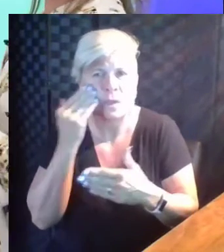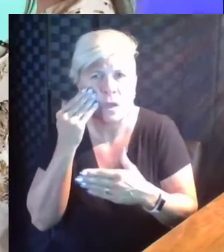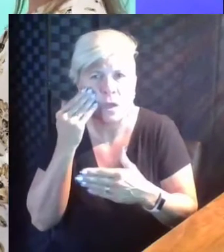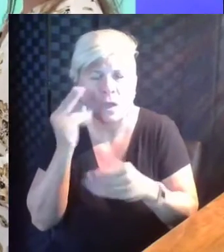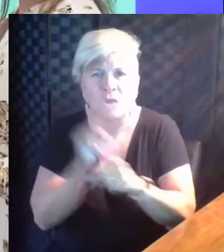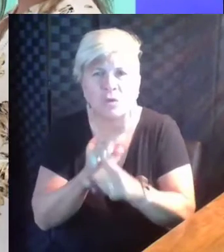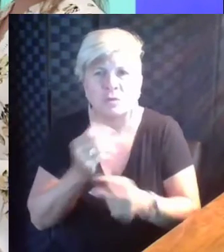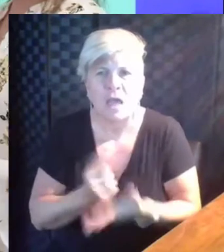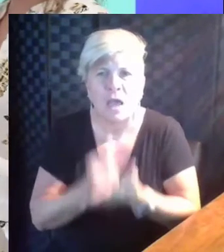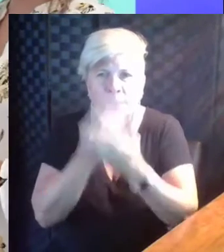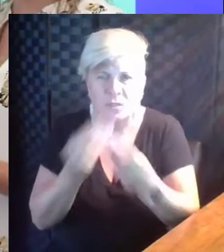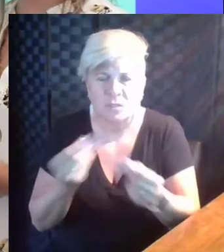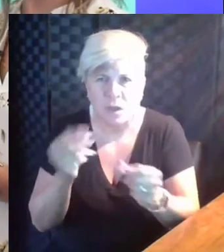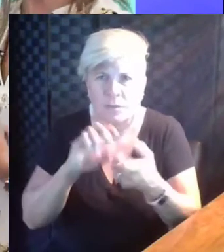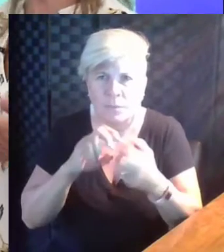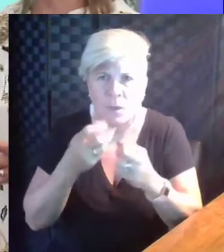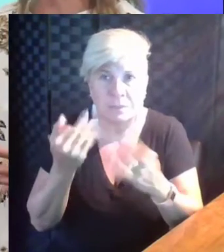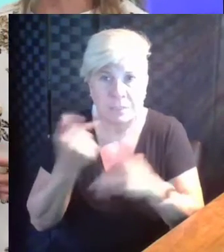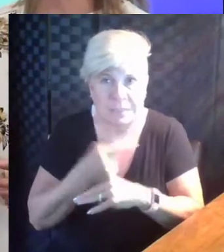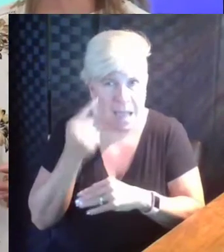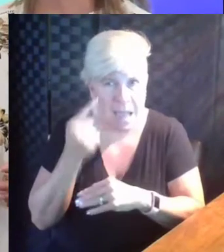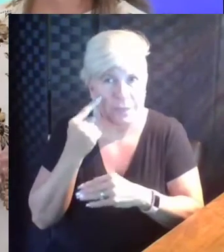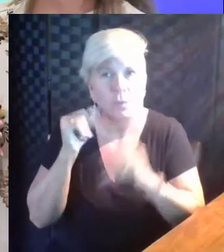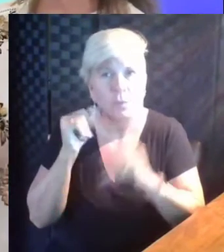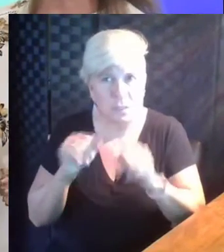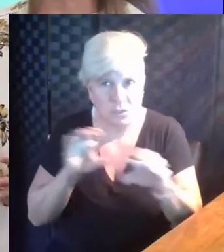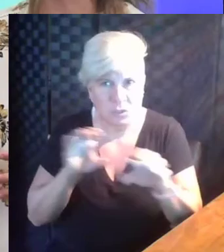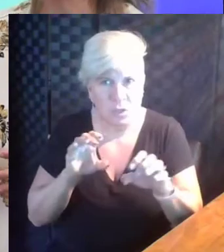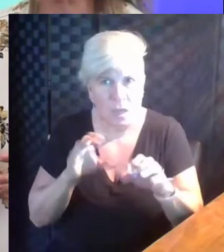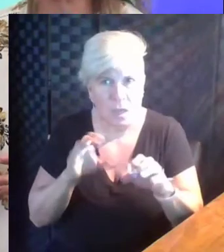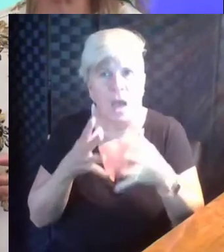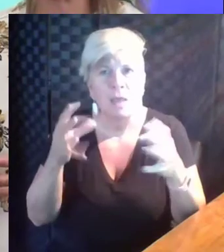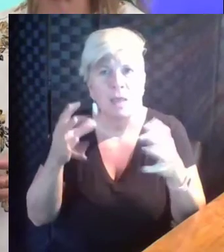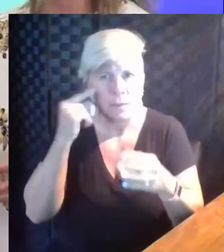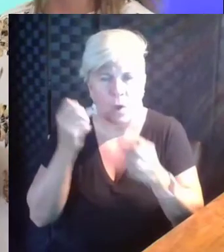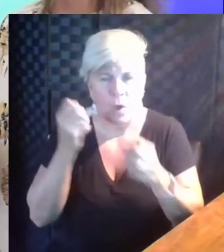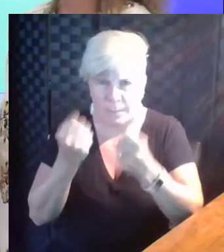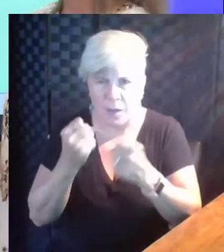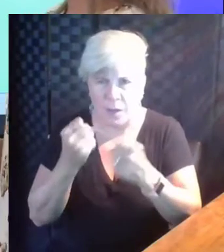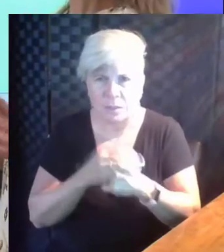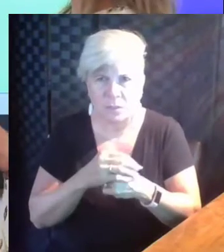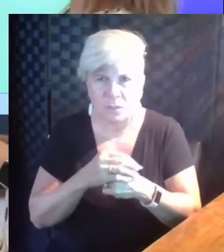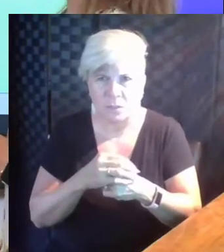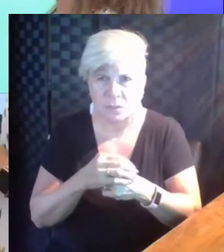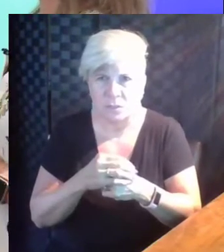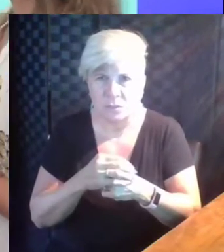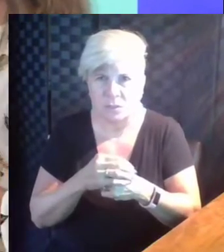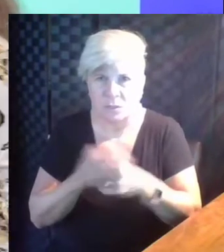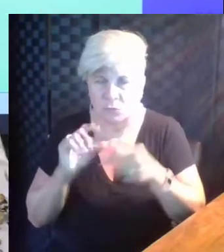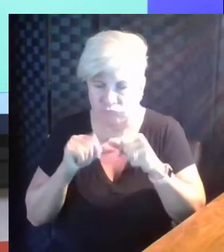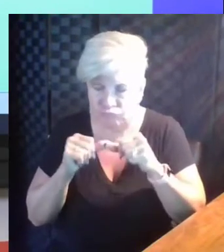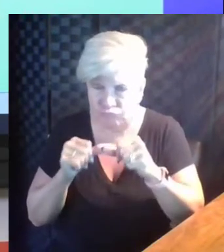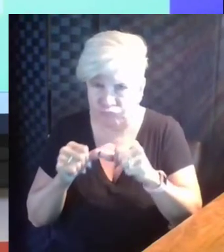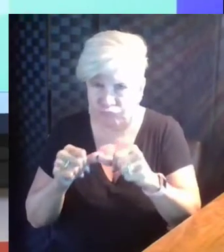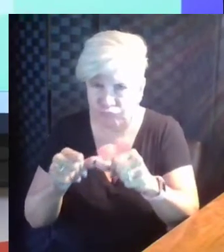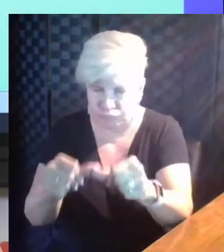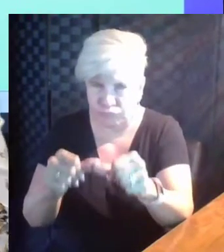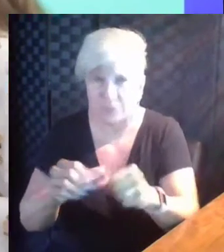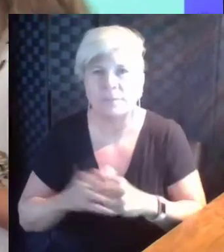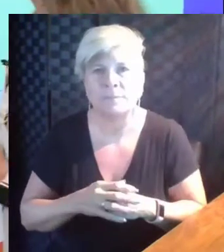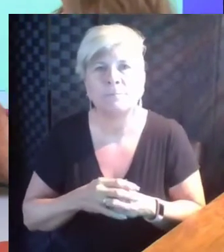use that to help us solve our problems today. I think we can do it, but it's going to take a lot of brain power. So stick with me. All right, here we